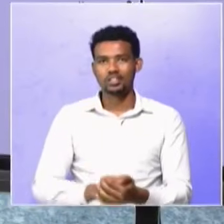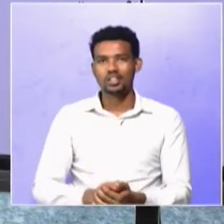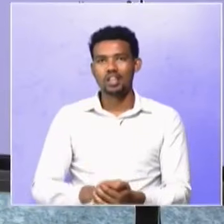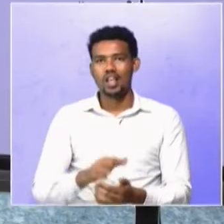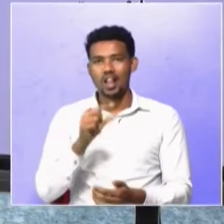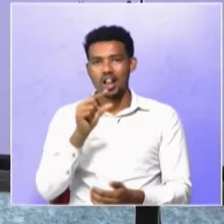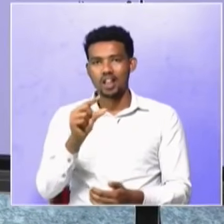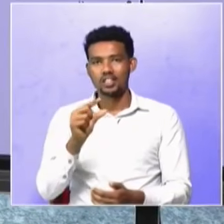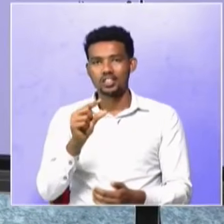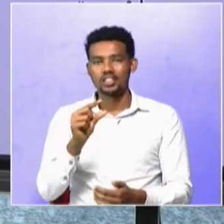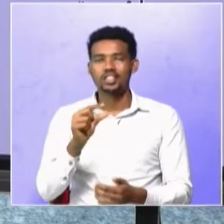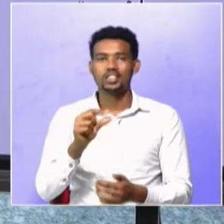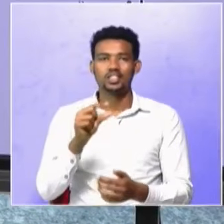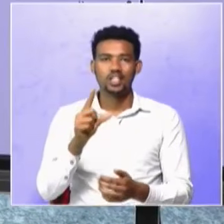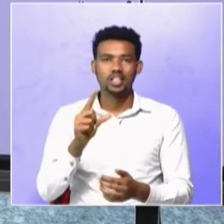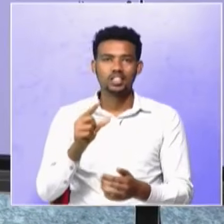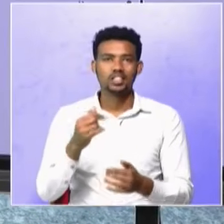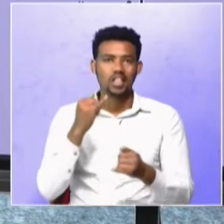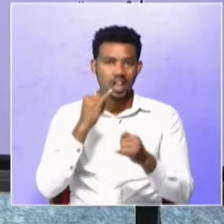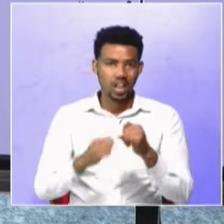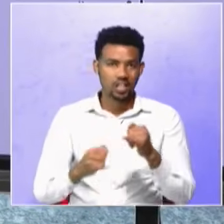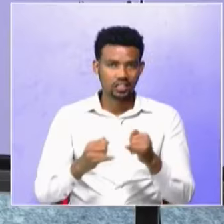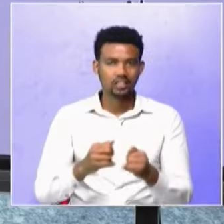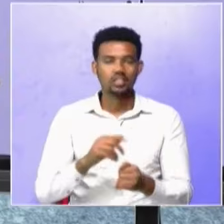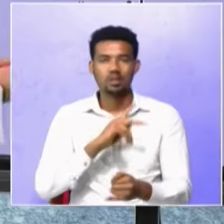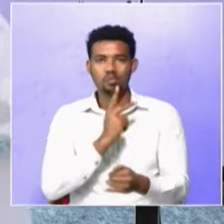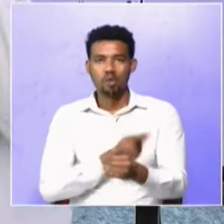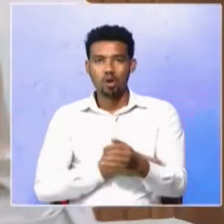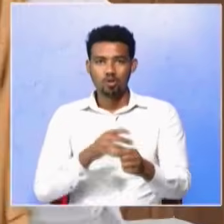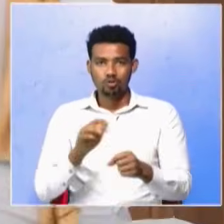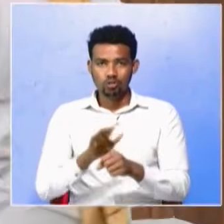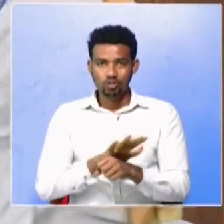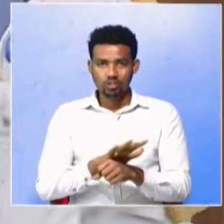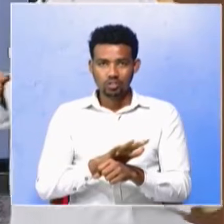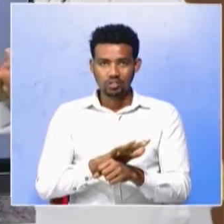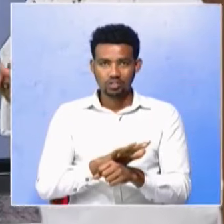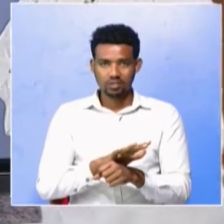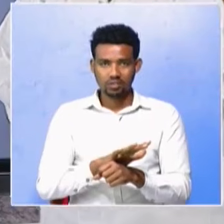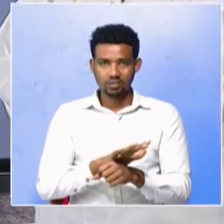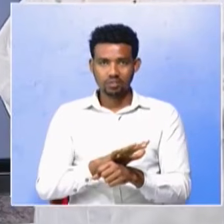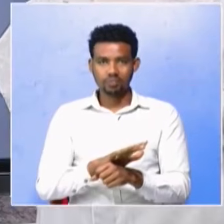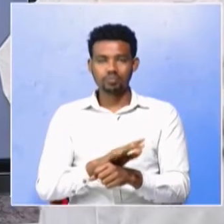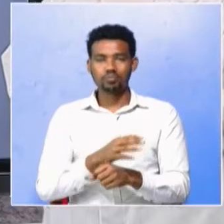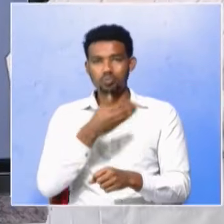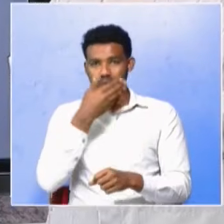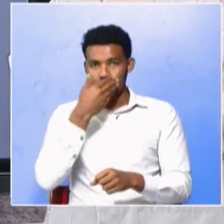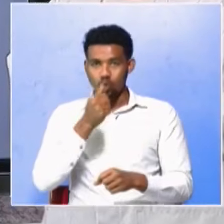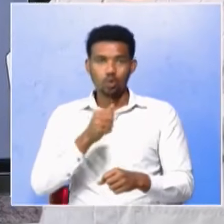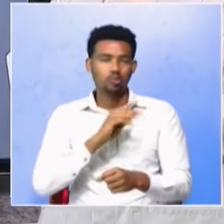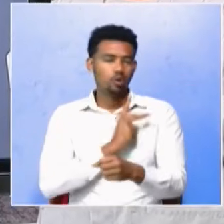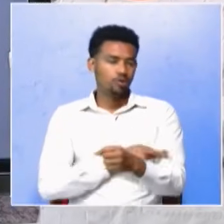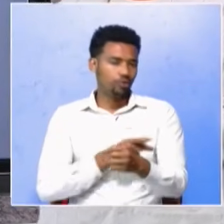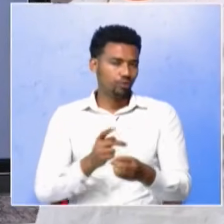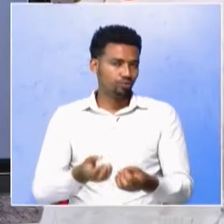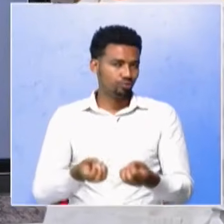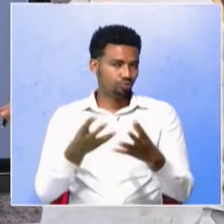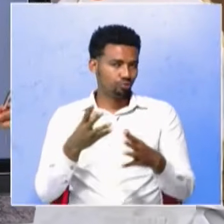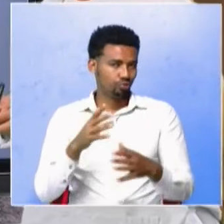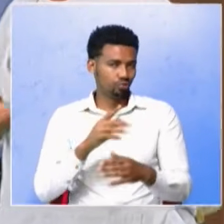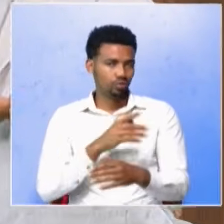Little, less, least, powerful, more powerful, most powerful.